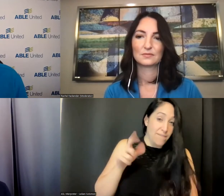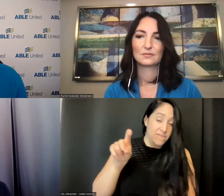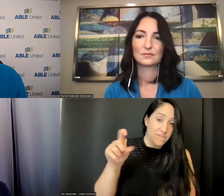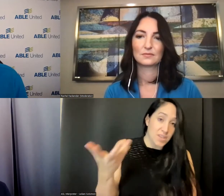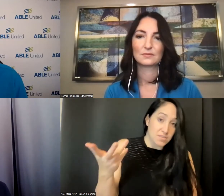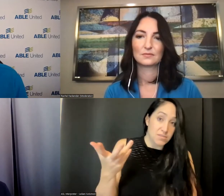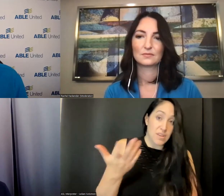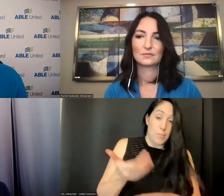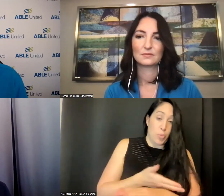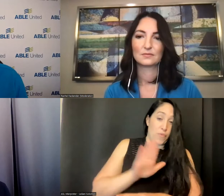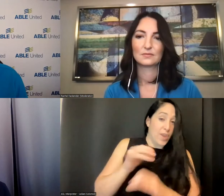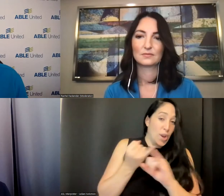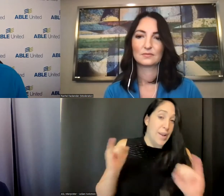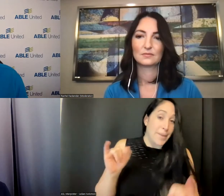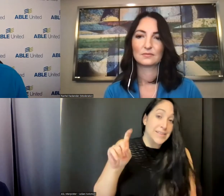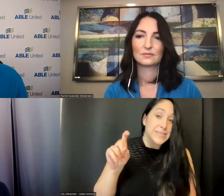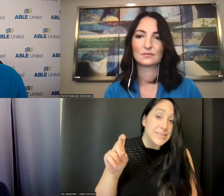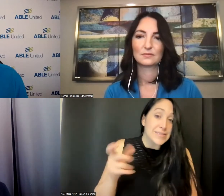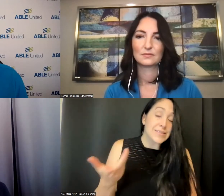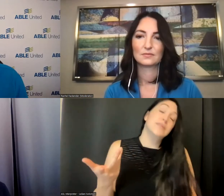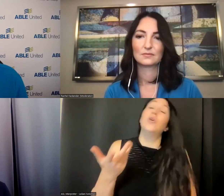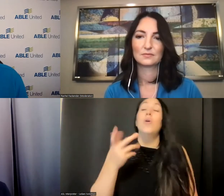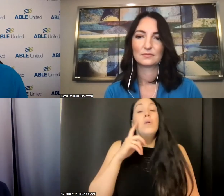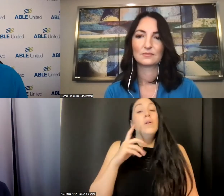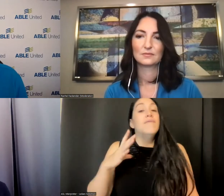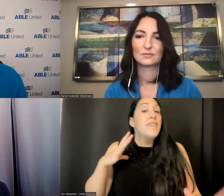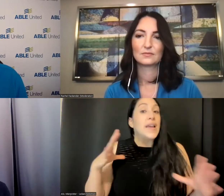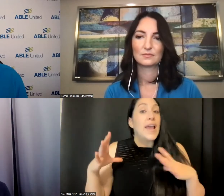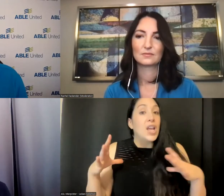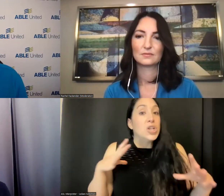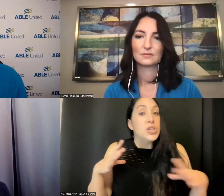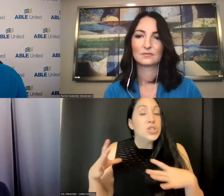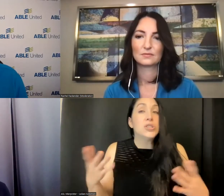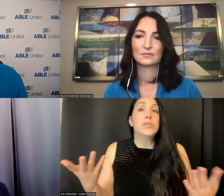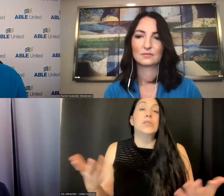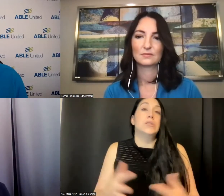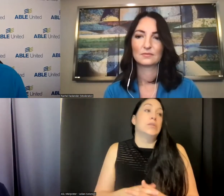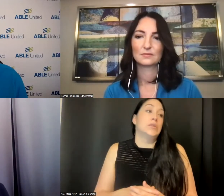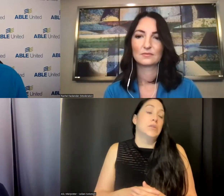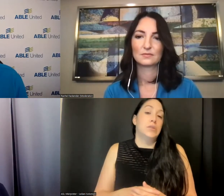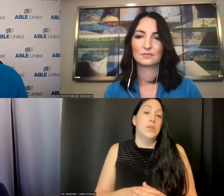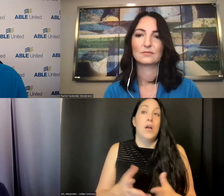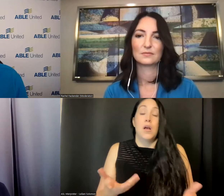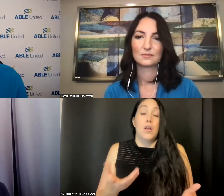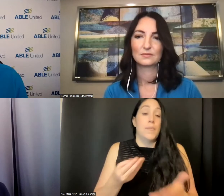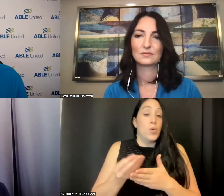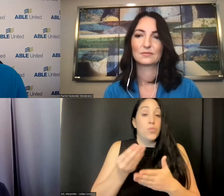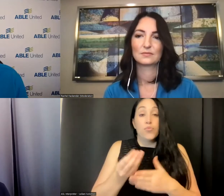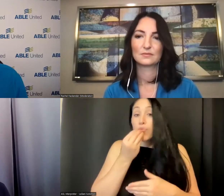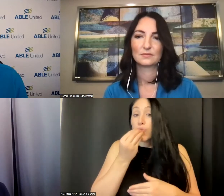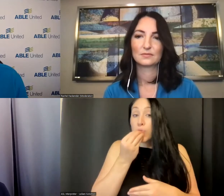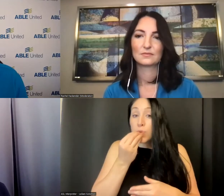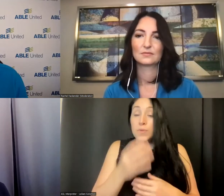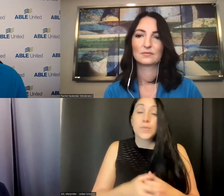quality of life. So vacations, maintaining that could be, grocery shopping,